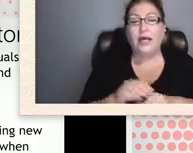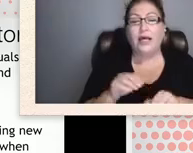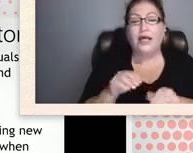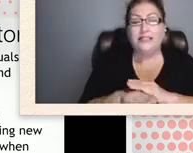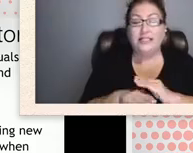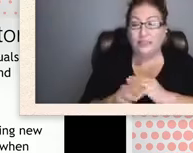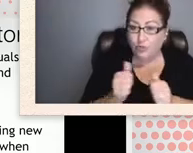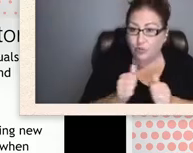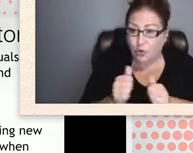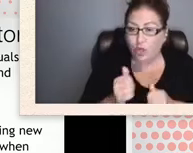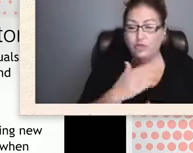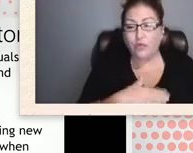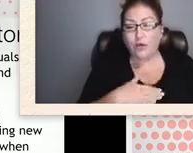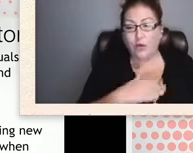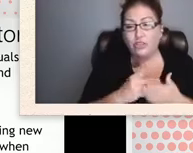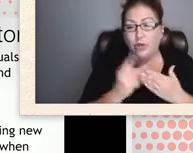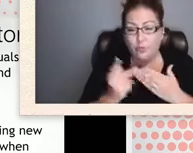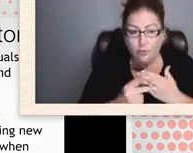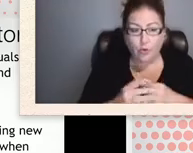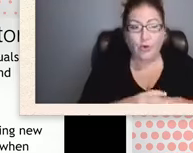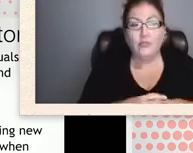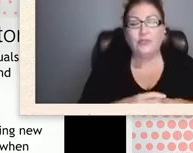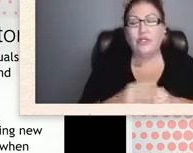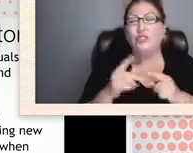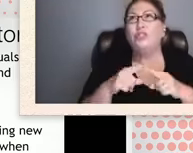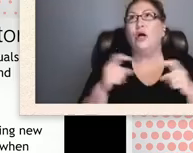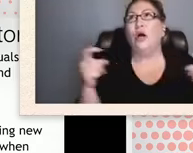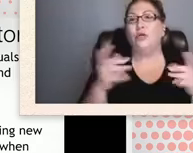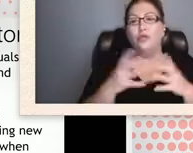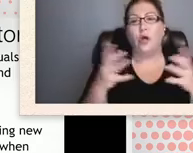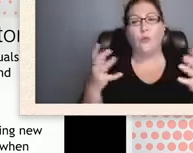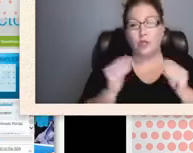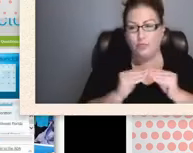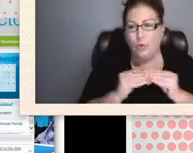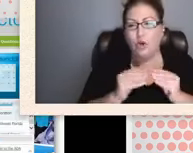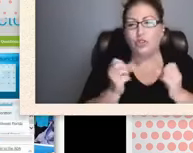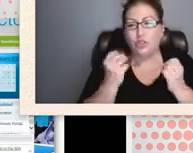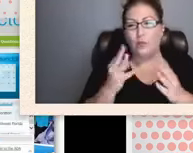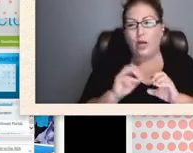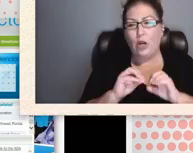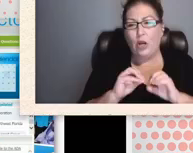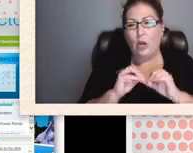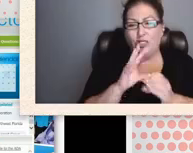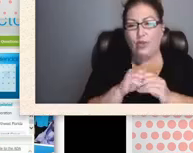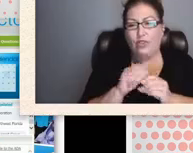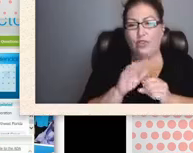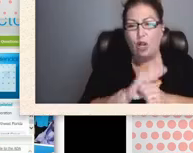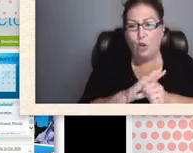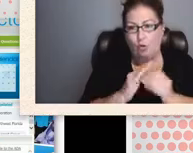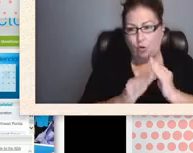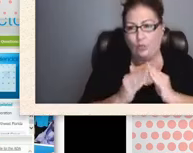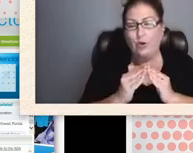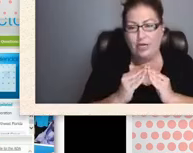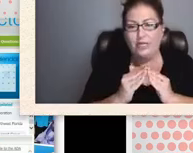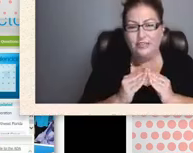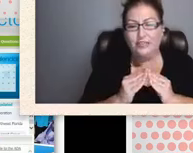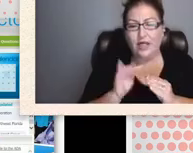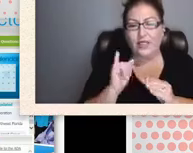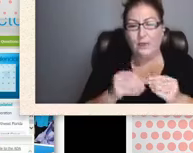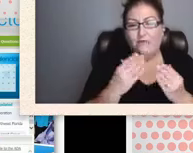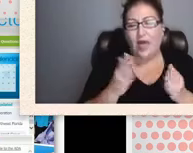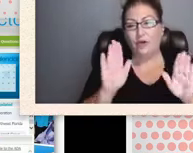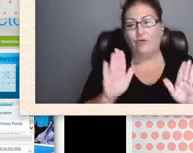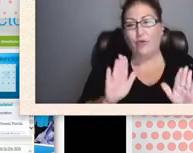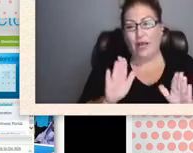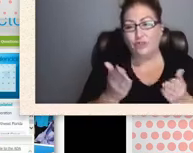recreational programs, dental programs, so much more. There's so many organizations within our local communities that provide such great services. You